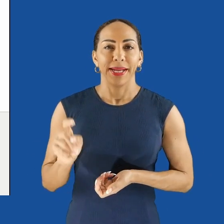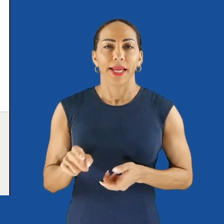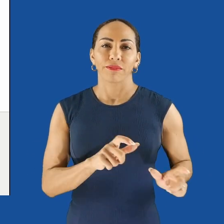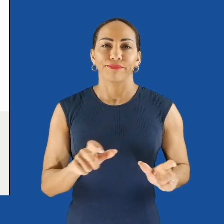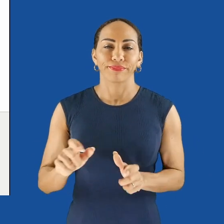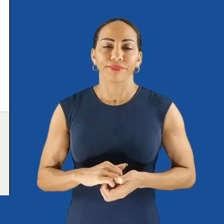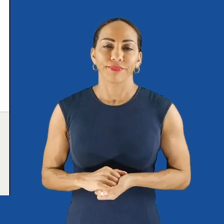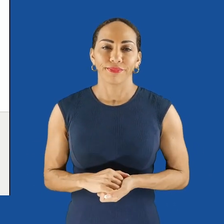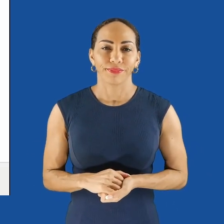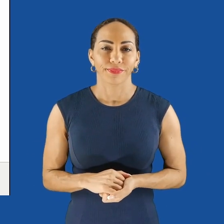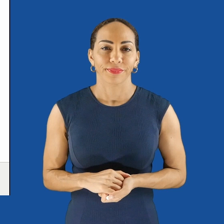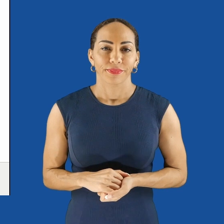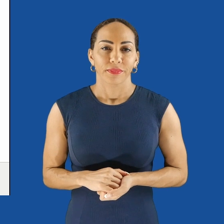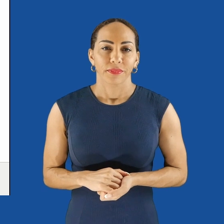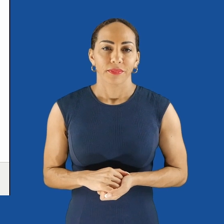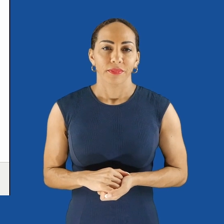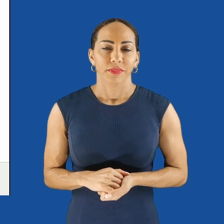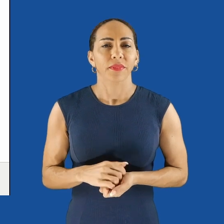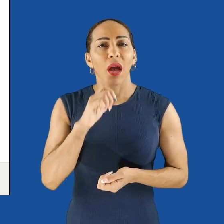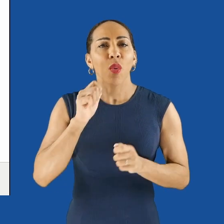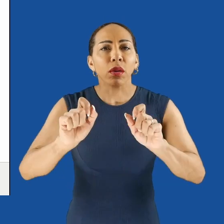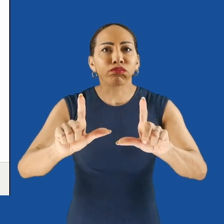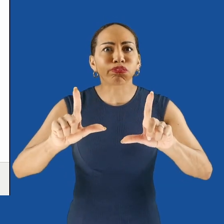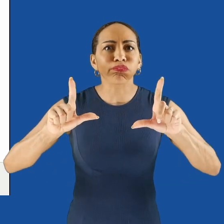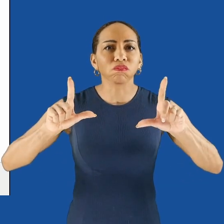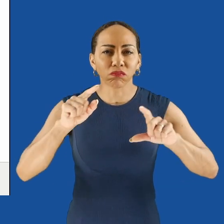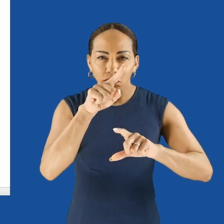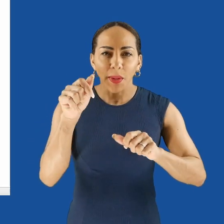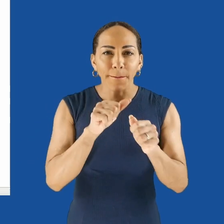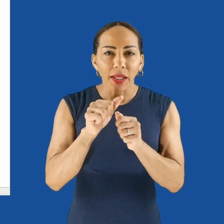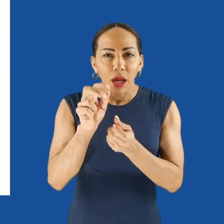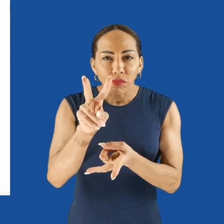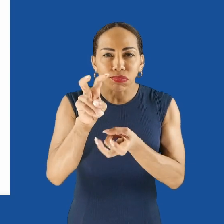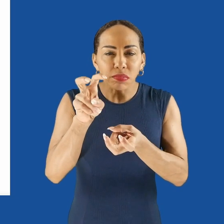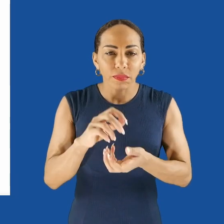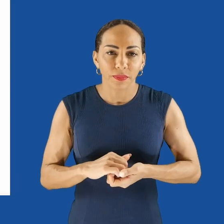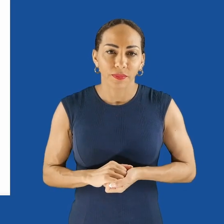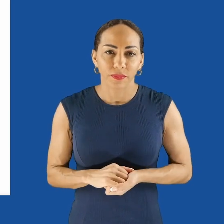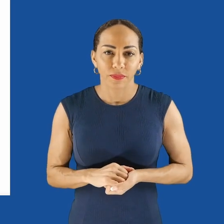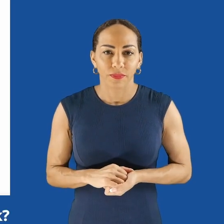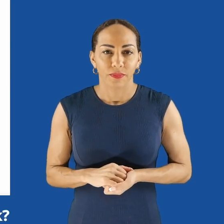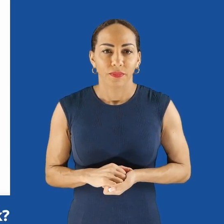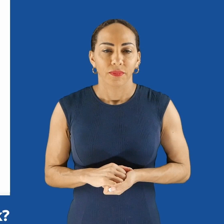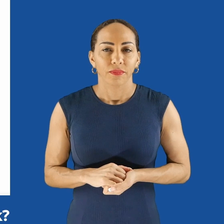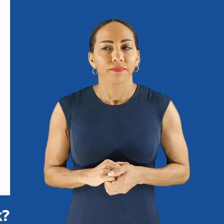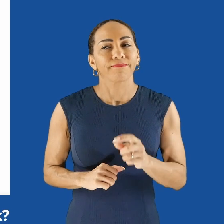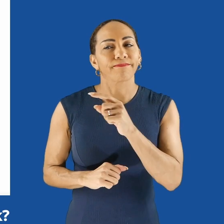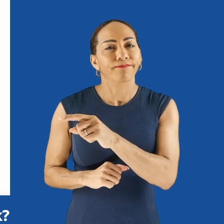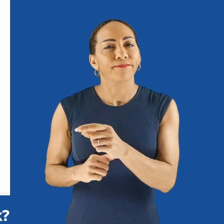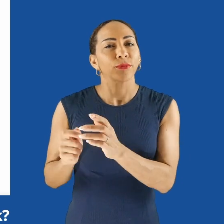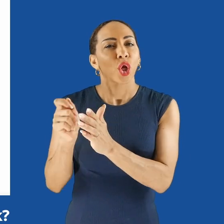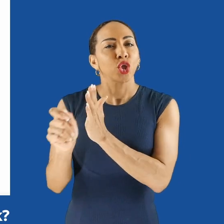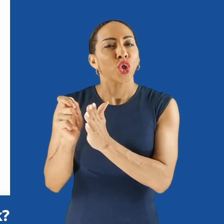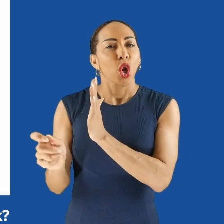and continue. I'm just going to zoom in a little bit so you can see this better. How will the note